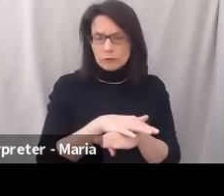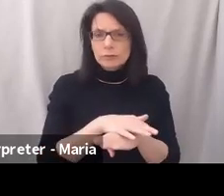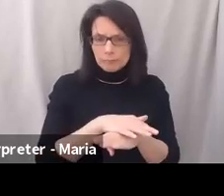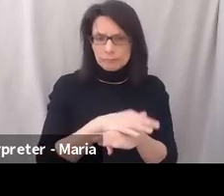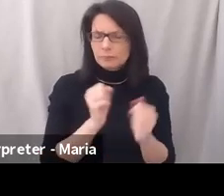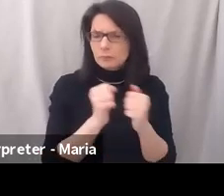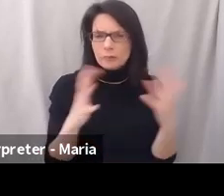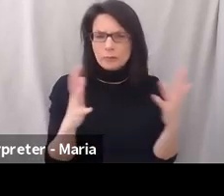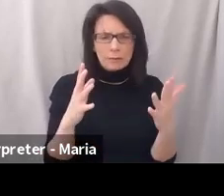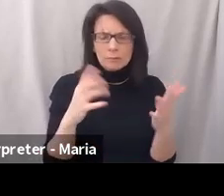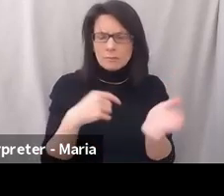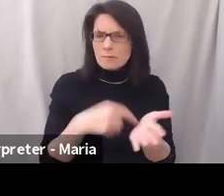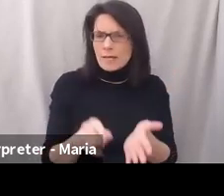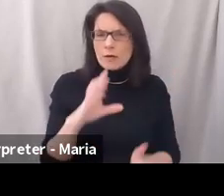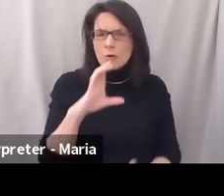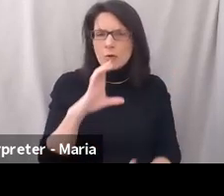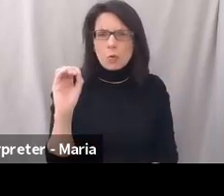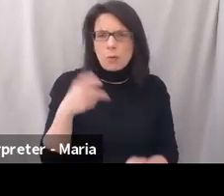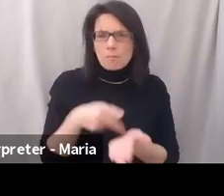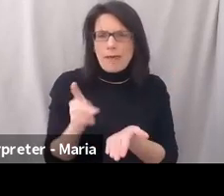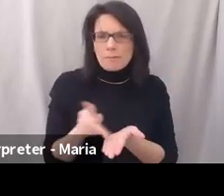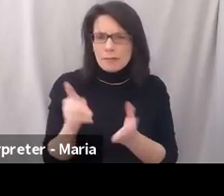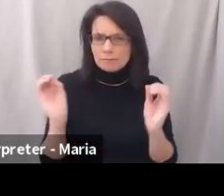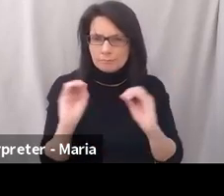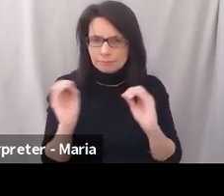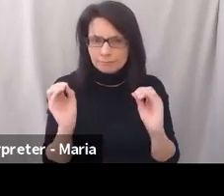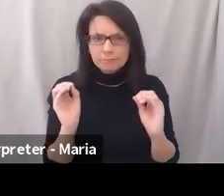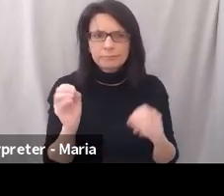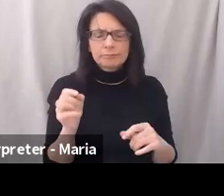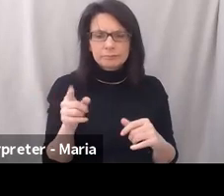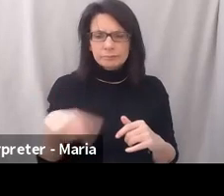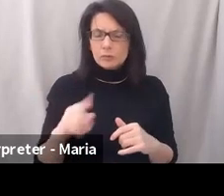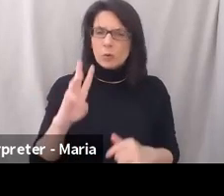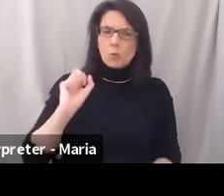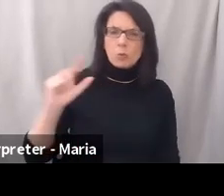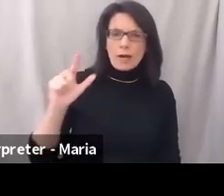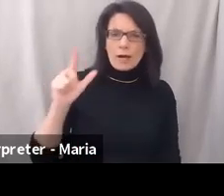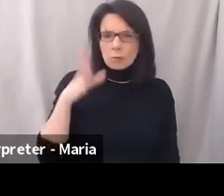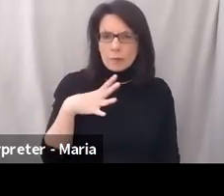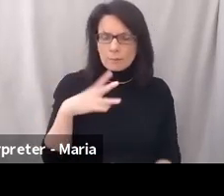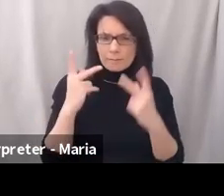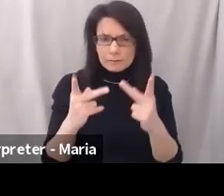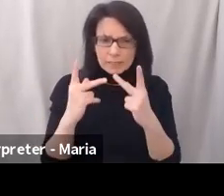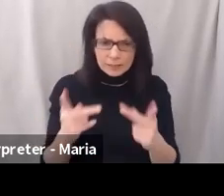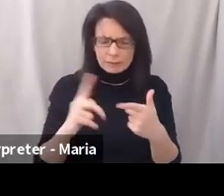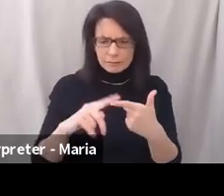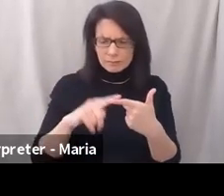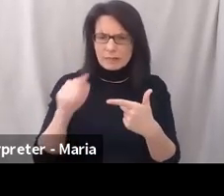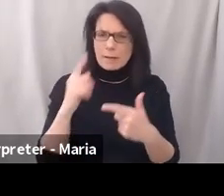without any co-payment. These services can be women visits, it can be contraceptions, the